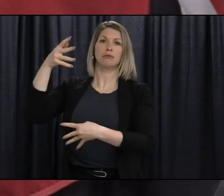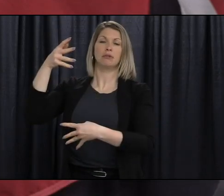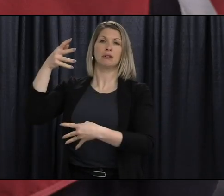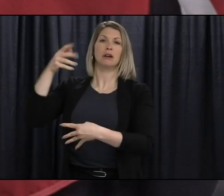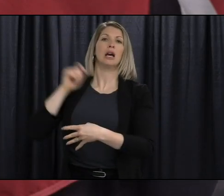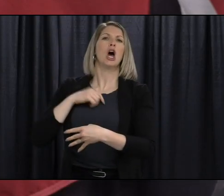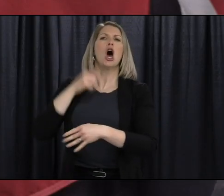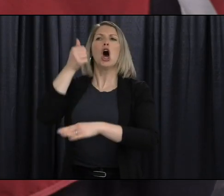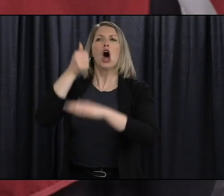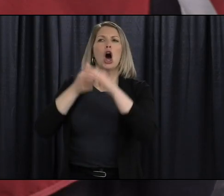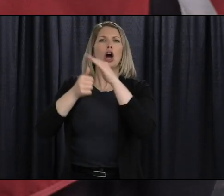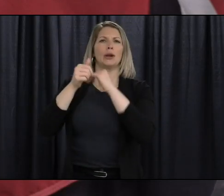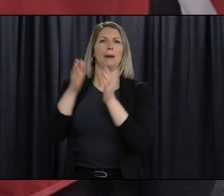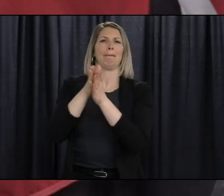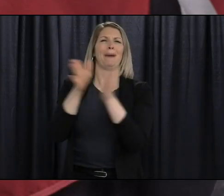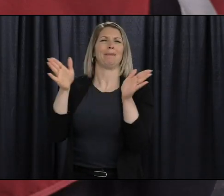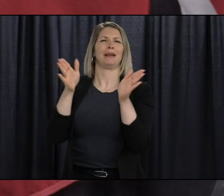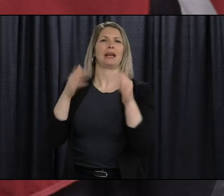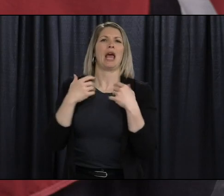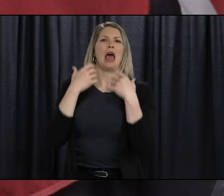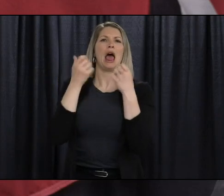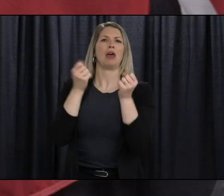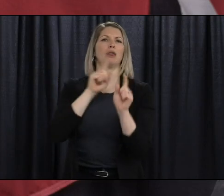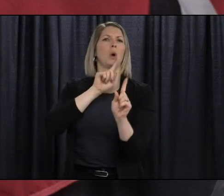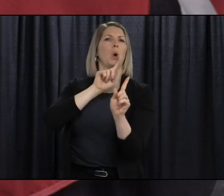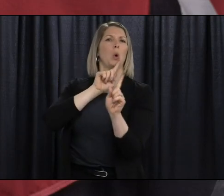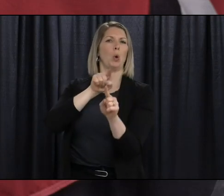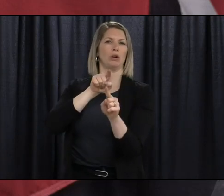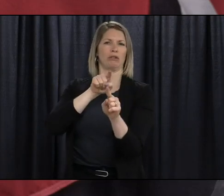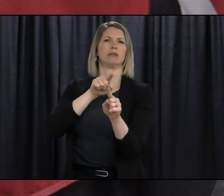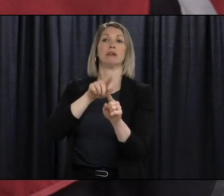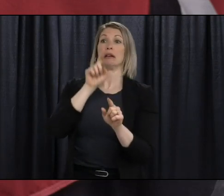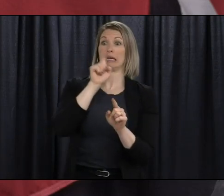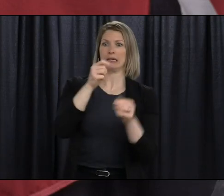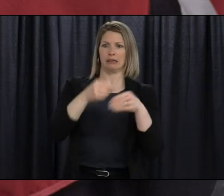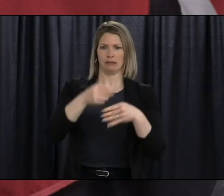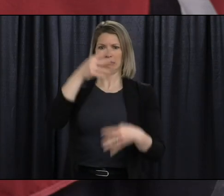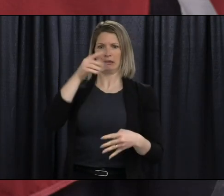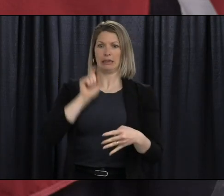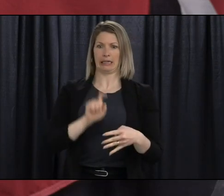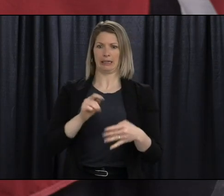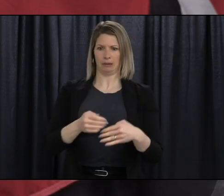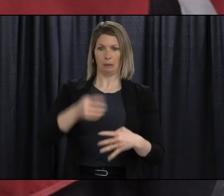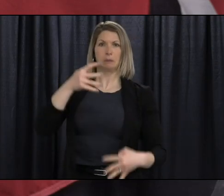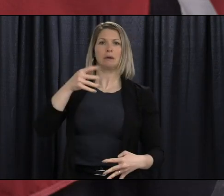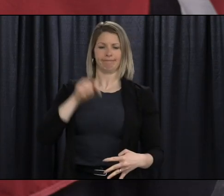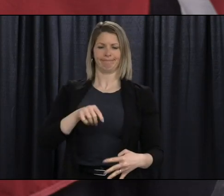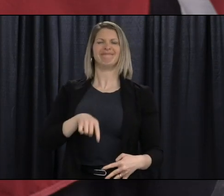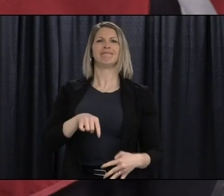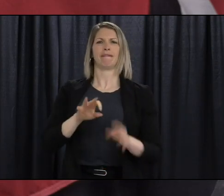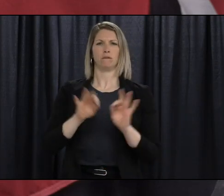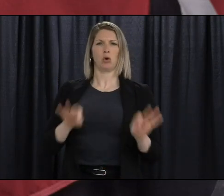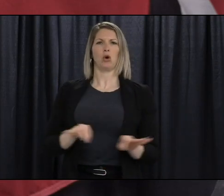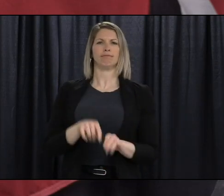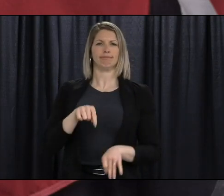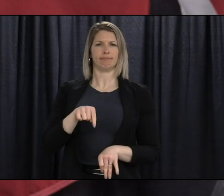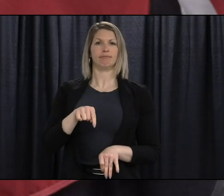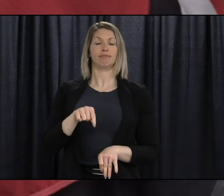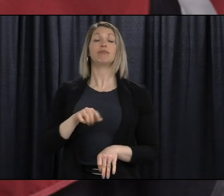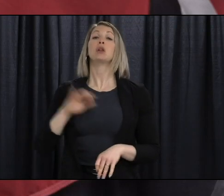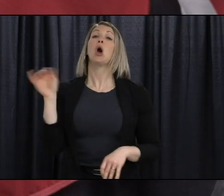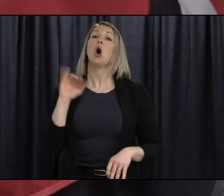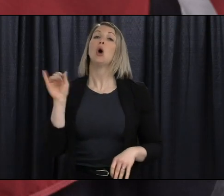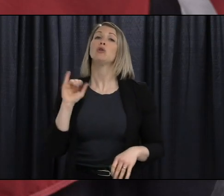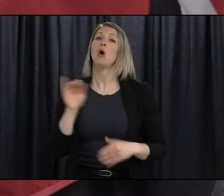Orders. Also, about speaking of support, something that we haven't talked about in quite a while would be the Red Cross Helpline. That's still available.